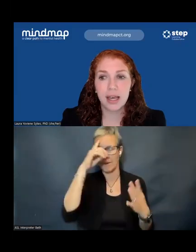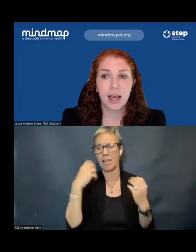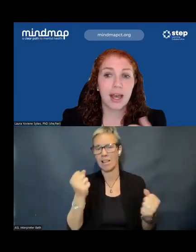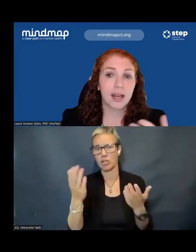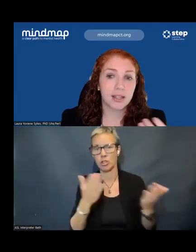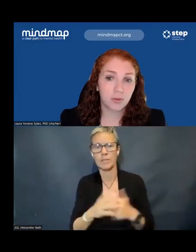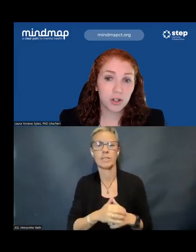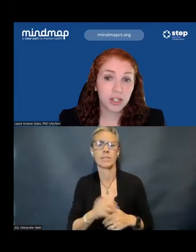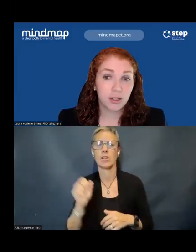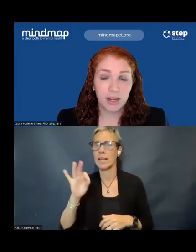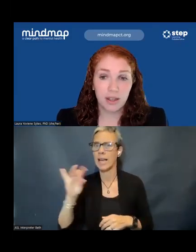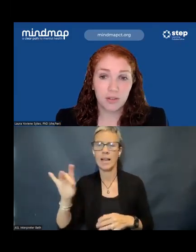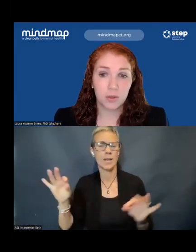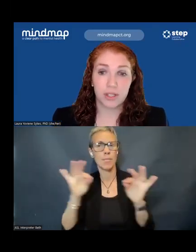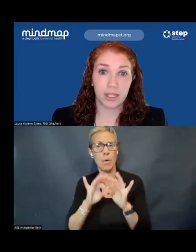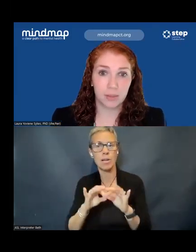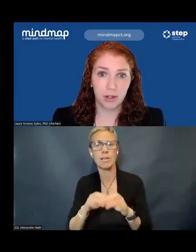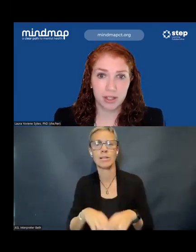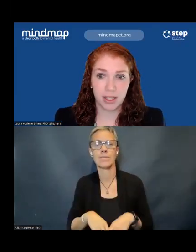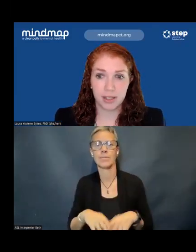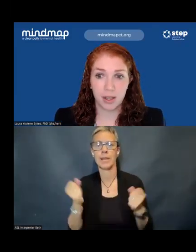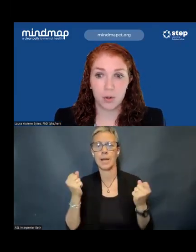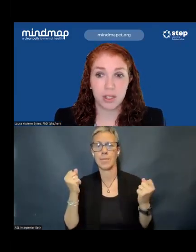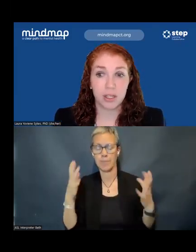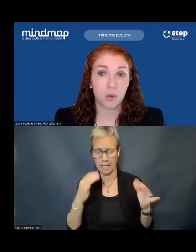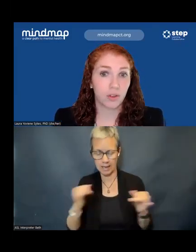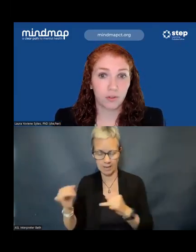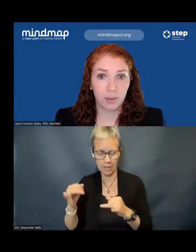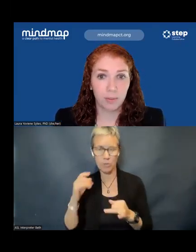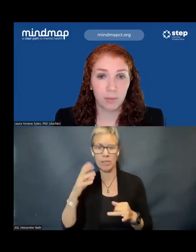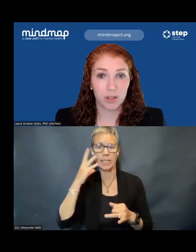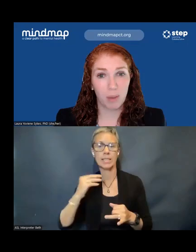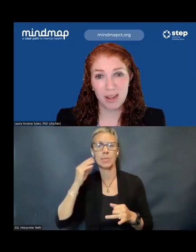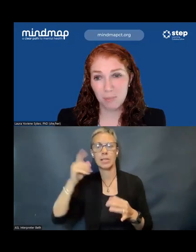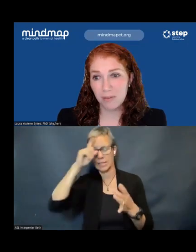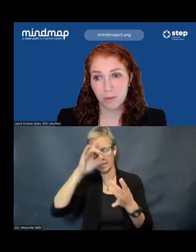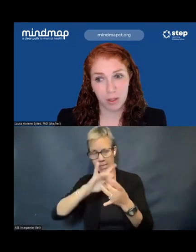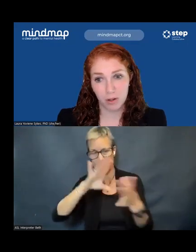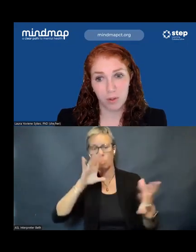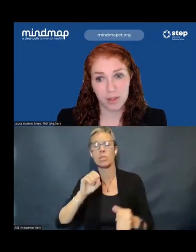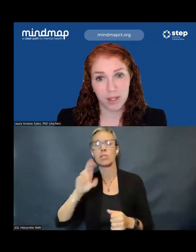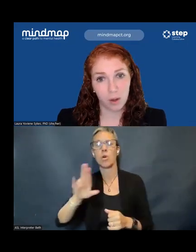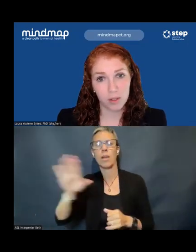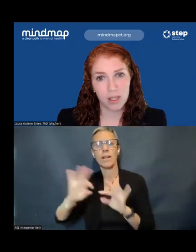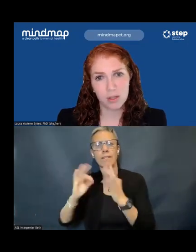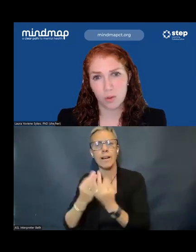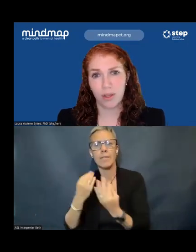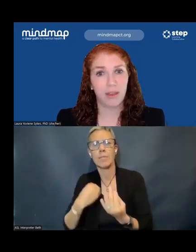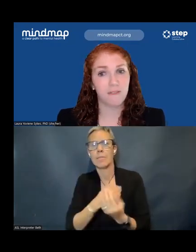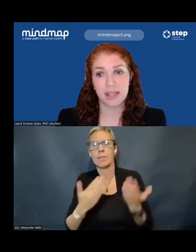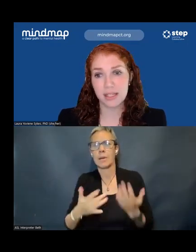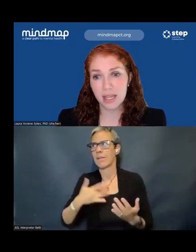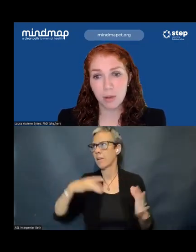key, as unfortunately many individuals experiencing psychosis or their family members might not be familiar with psychosis,